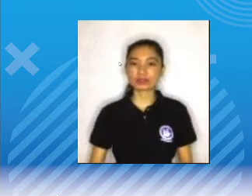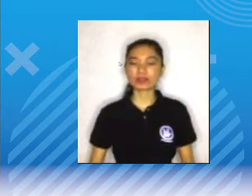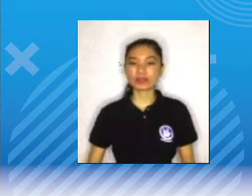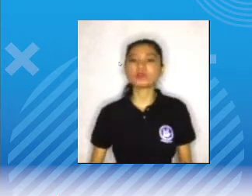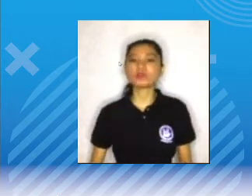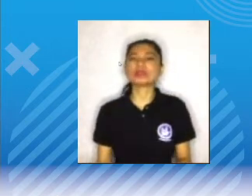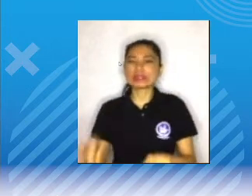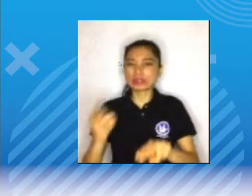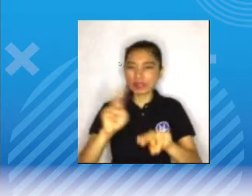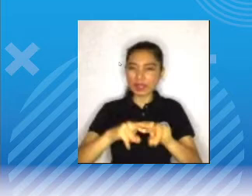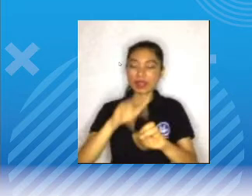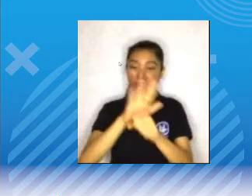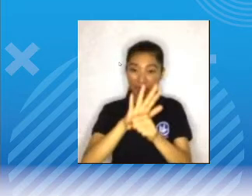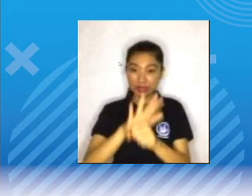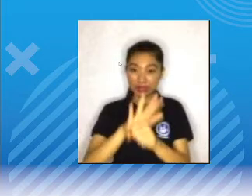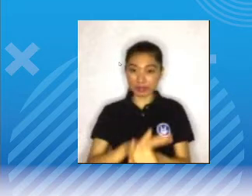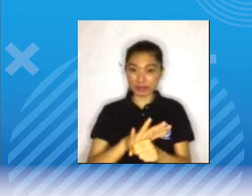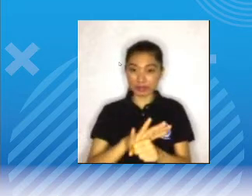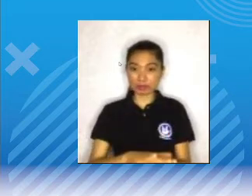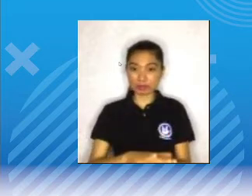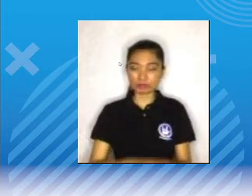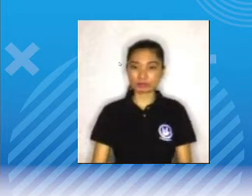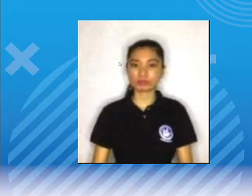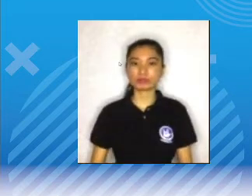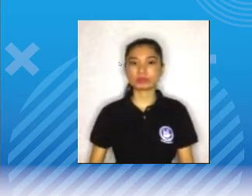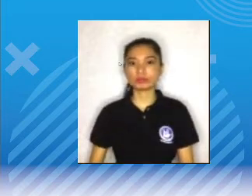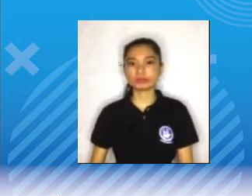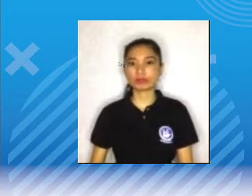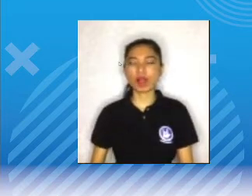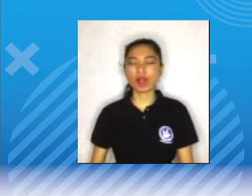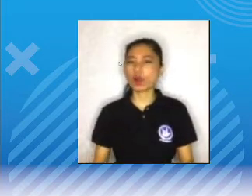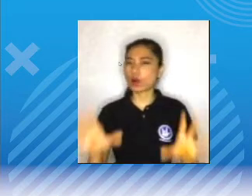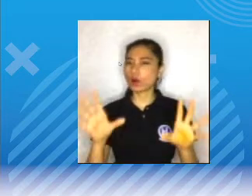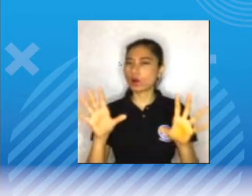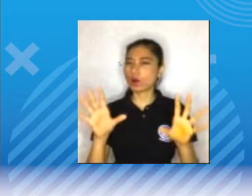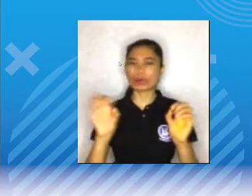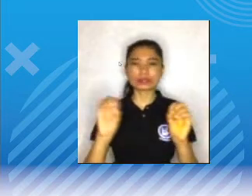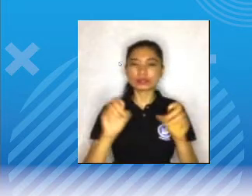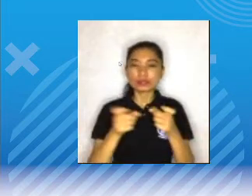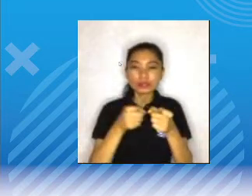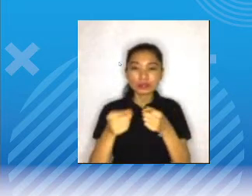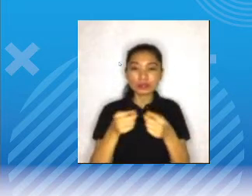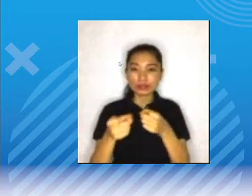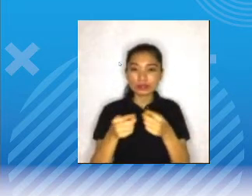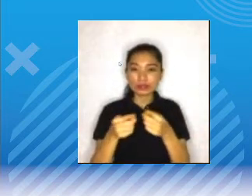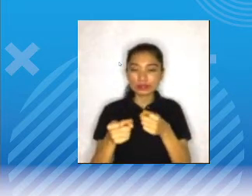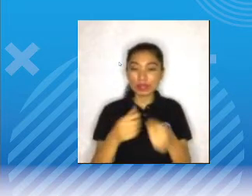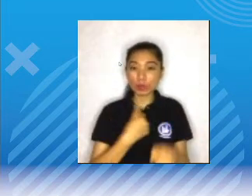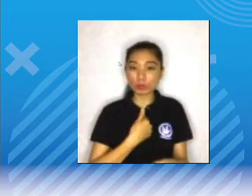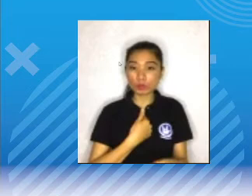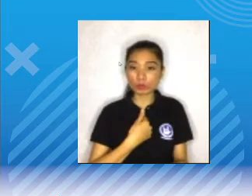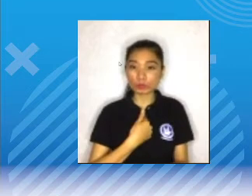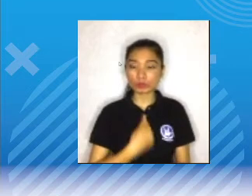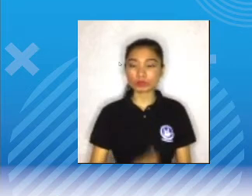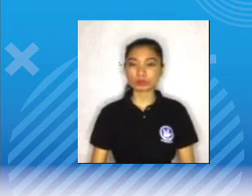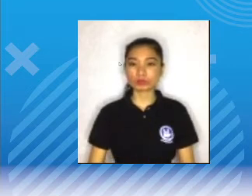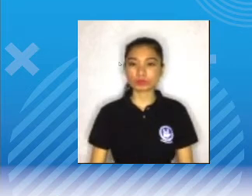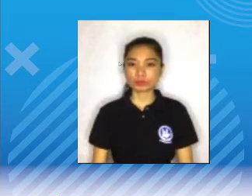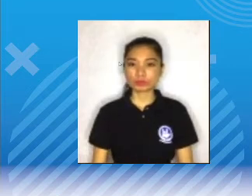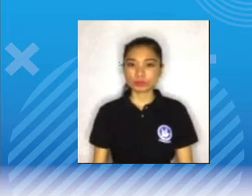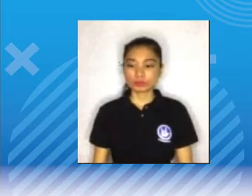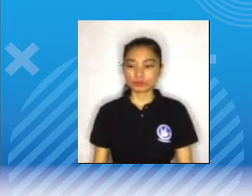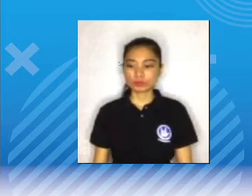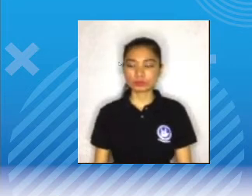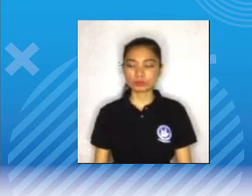is the lack of control that we have. So meron tayong insecurity